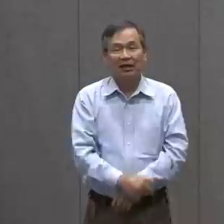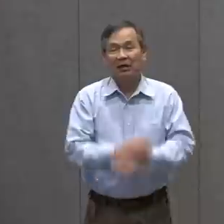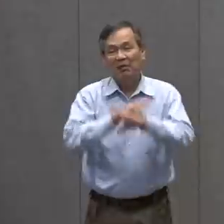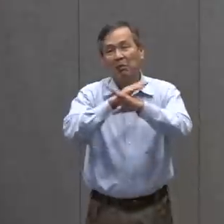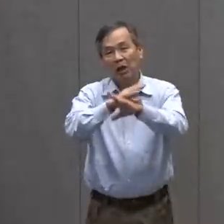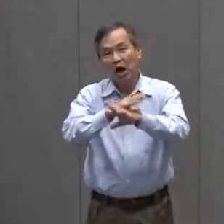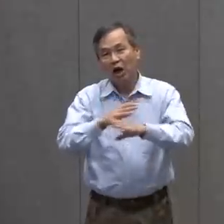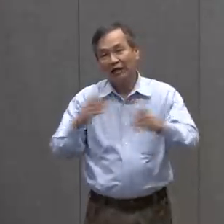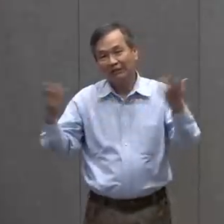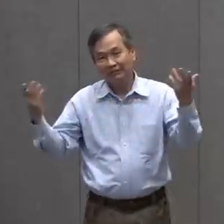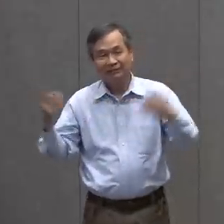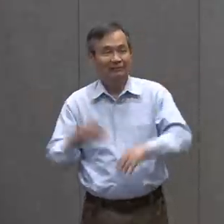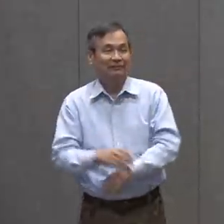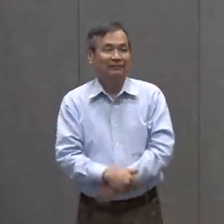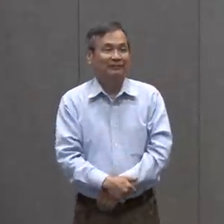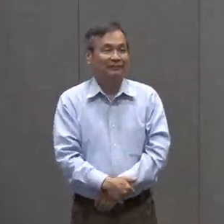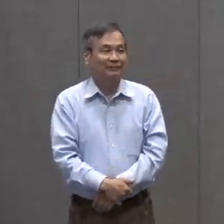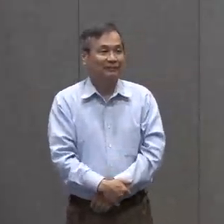I'll block.